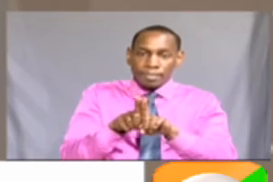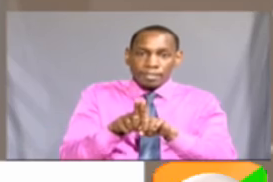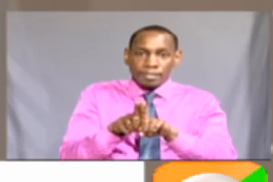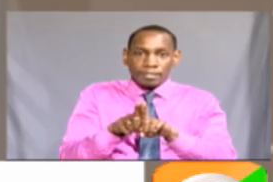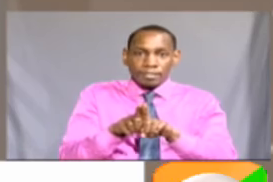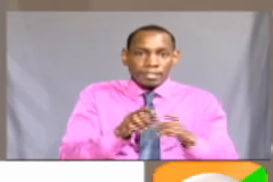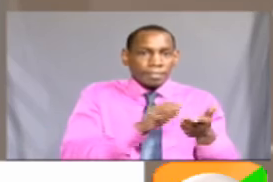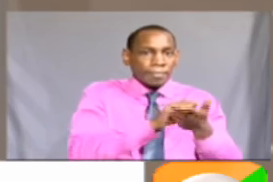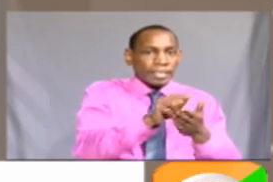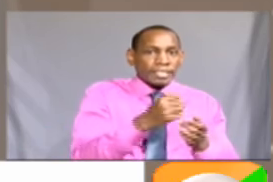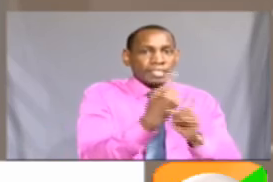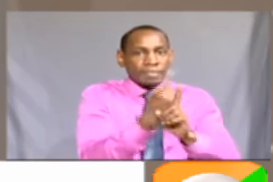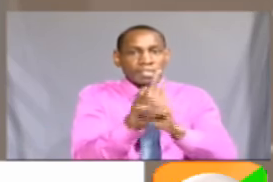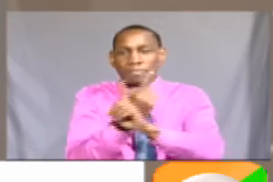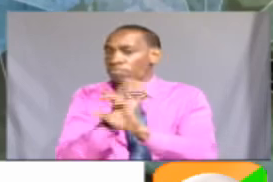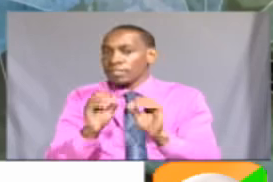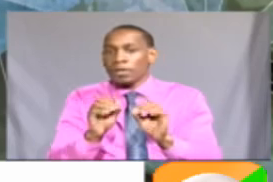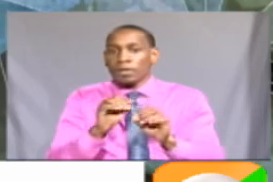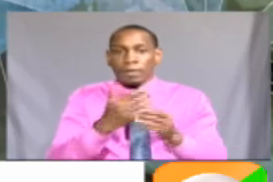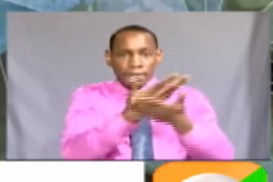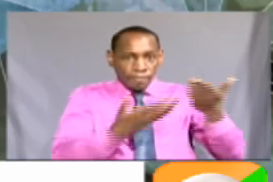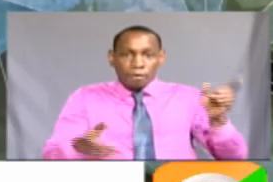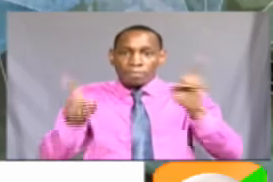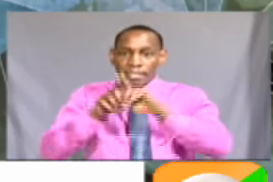you're printing one. So